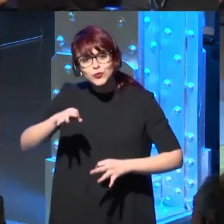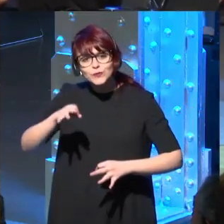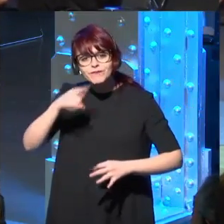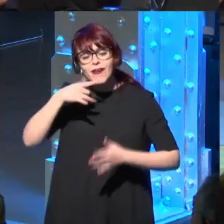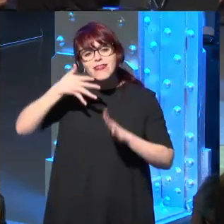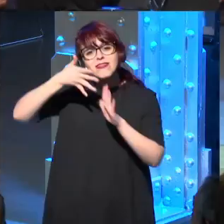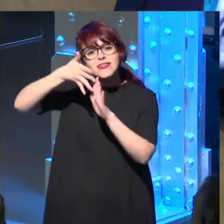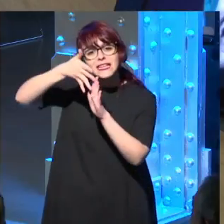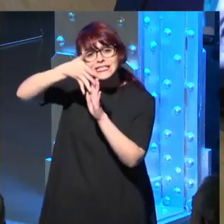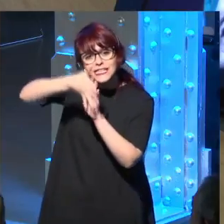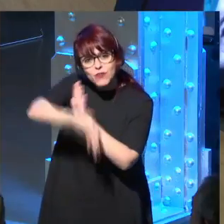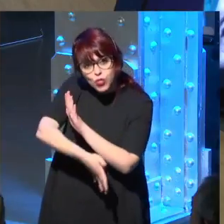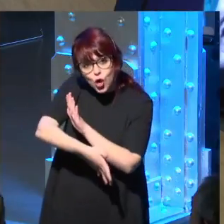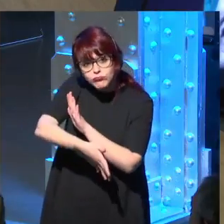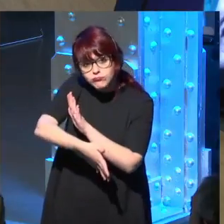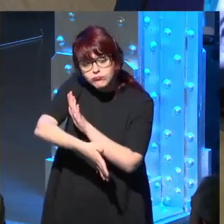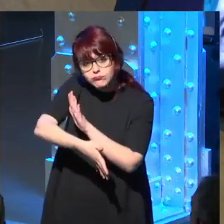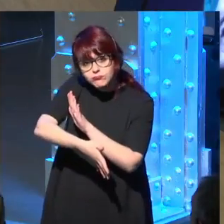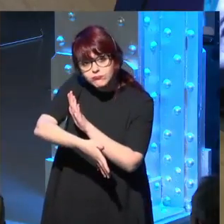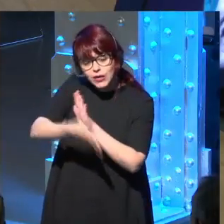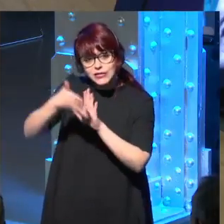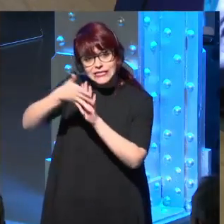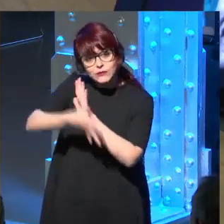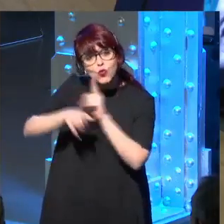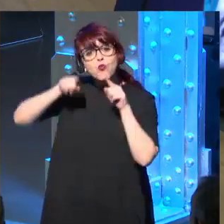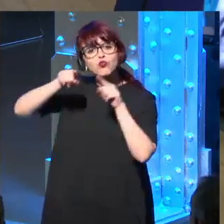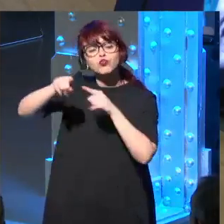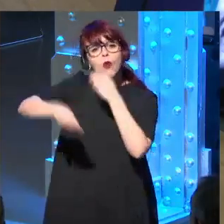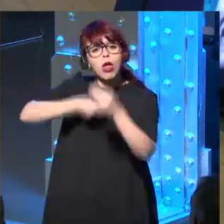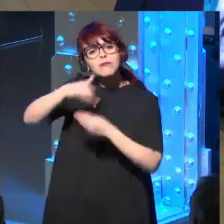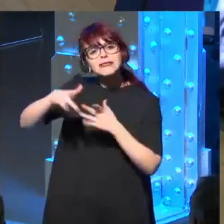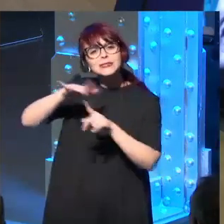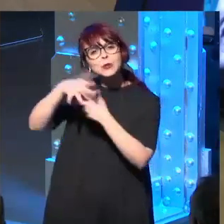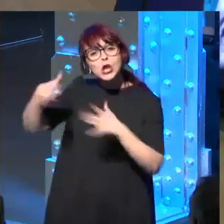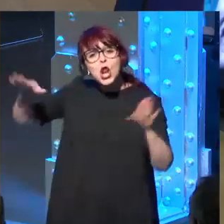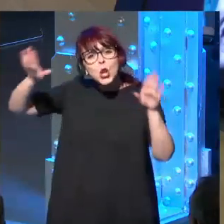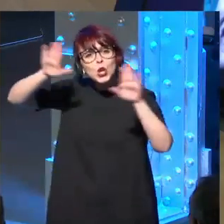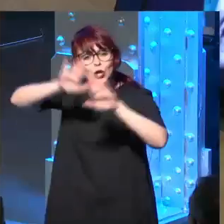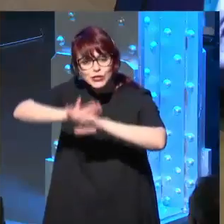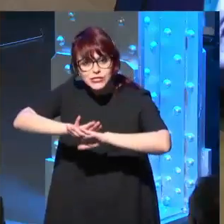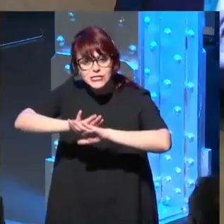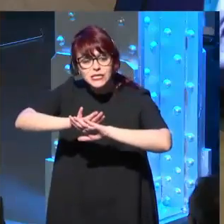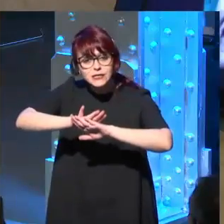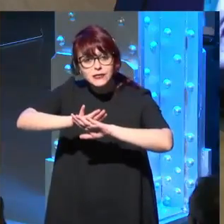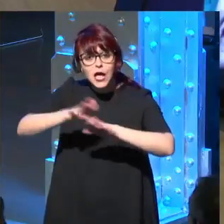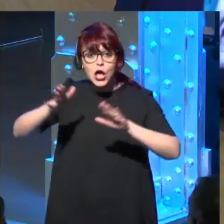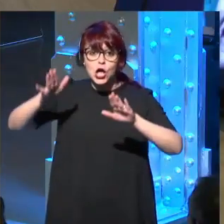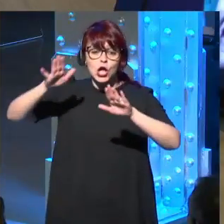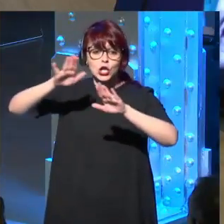you do about the night, the after night,